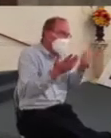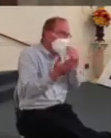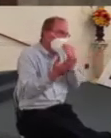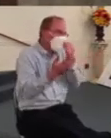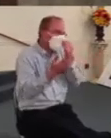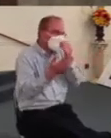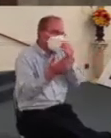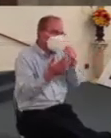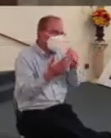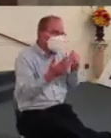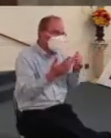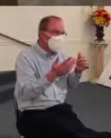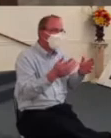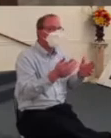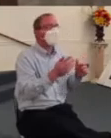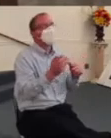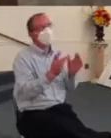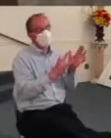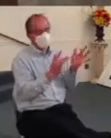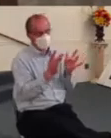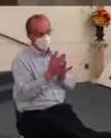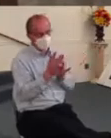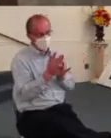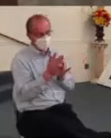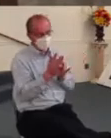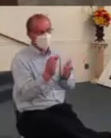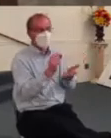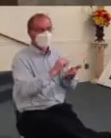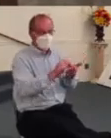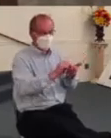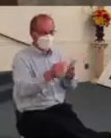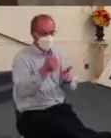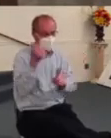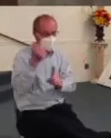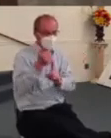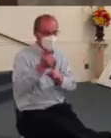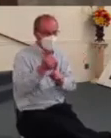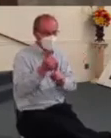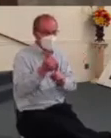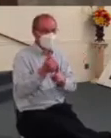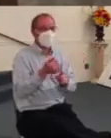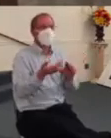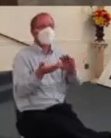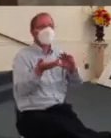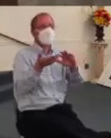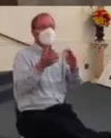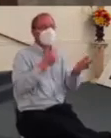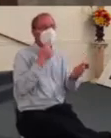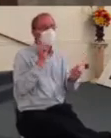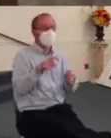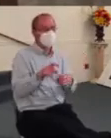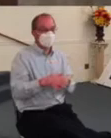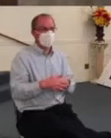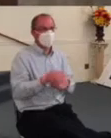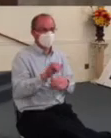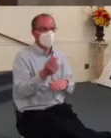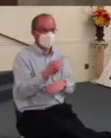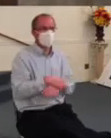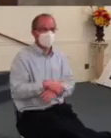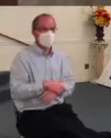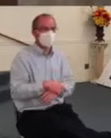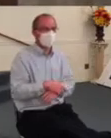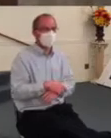Jesus signed his own death warrant that day. Now we come over to